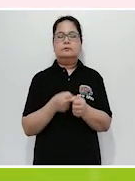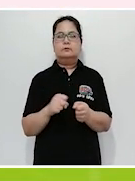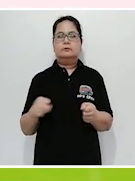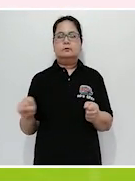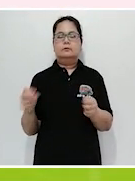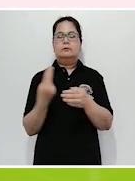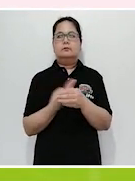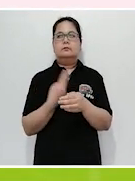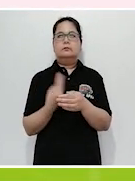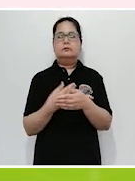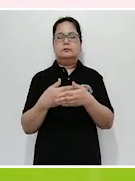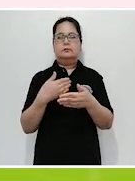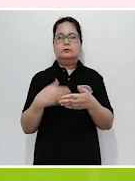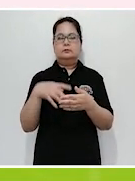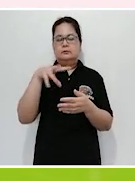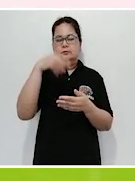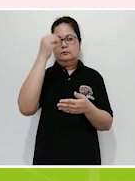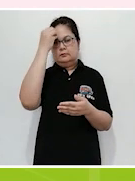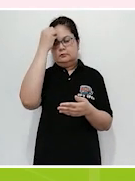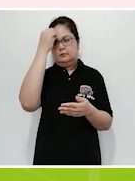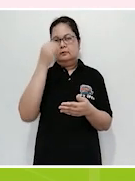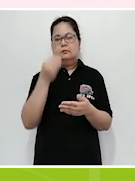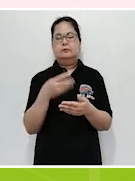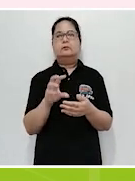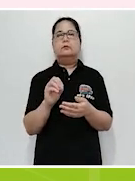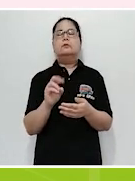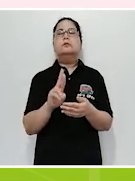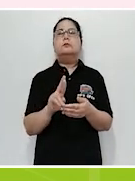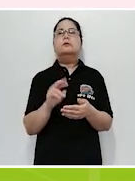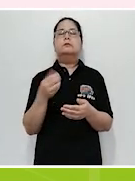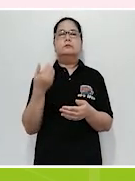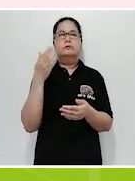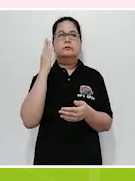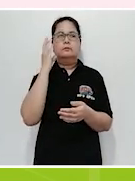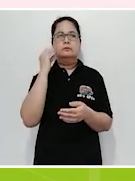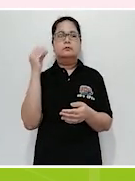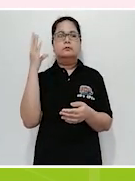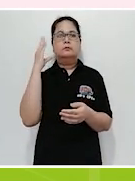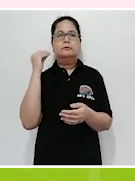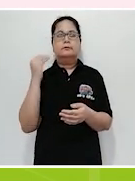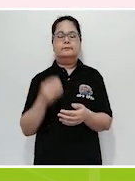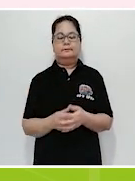Make connections to the text using your prior knowledge or previous